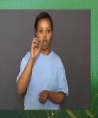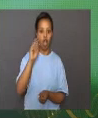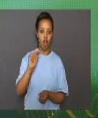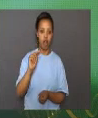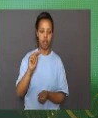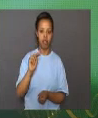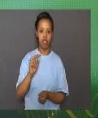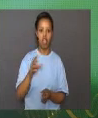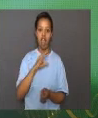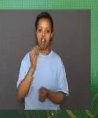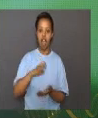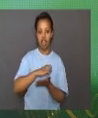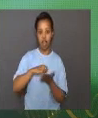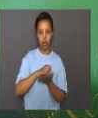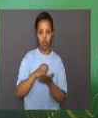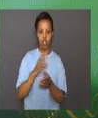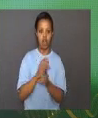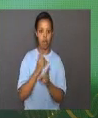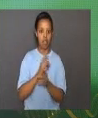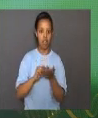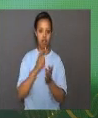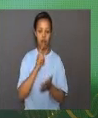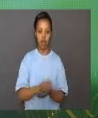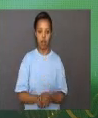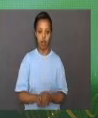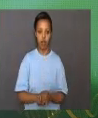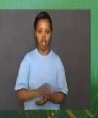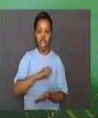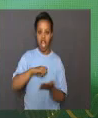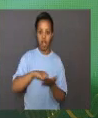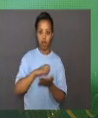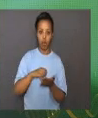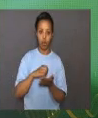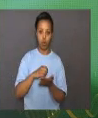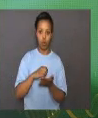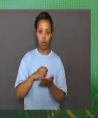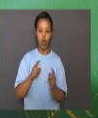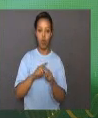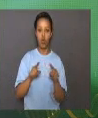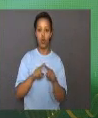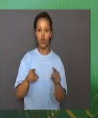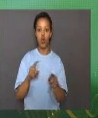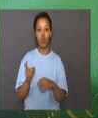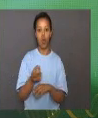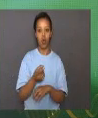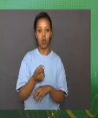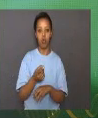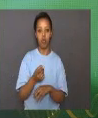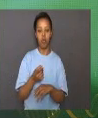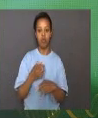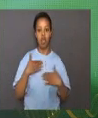and electrons. The electrons move through structures in